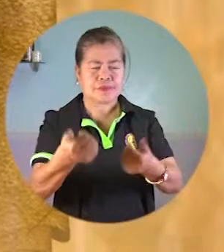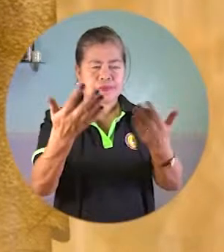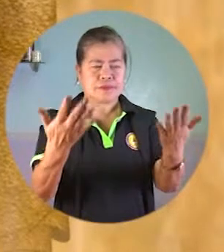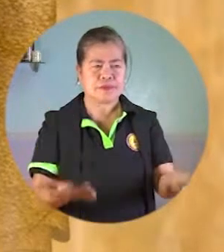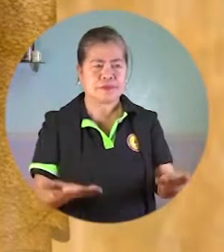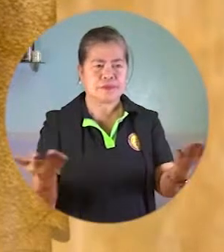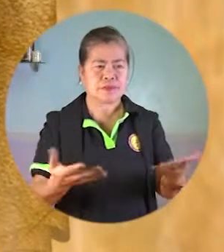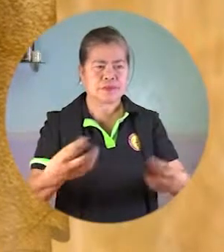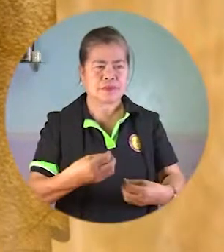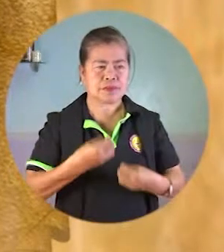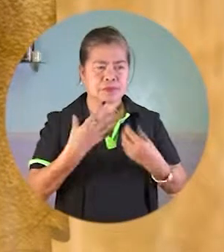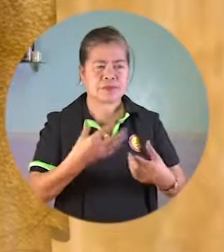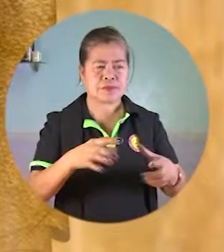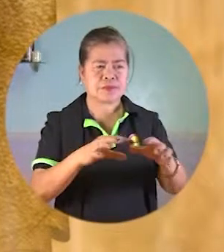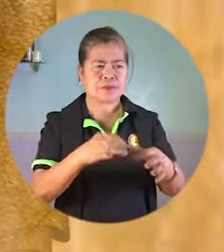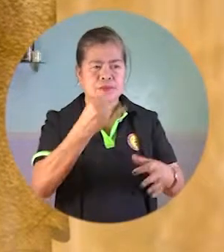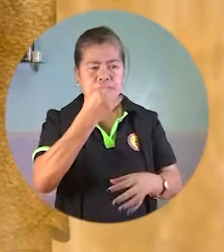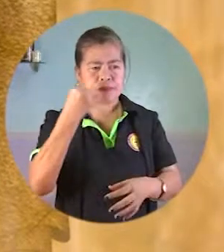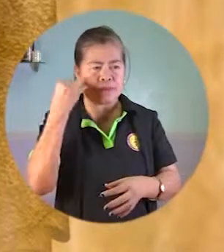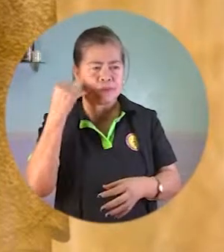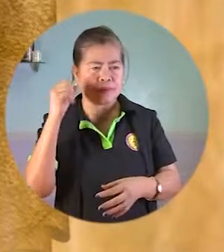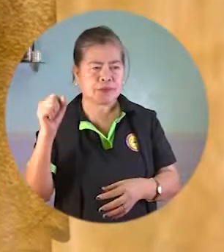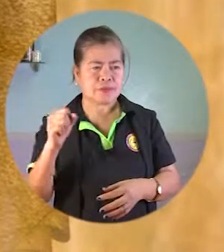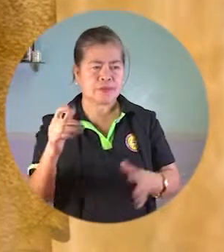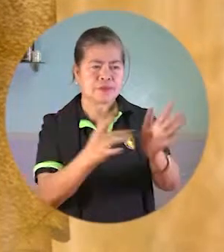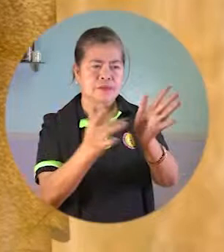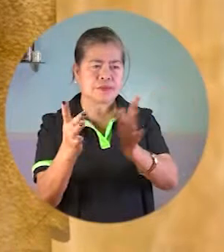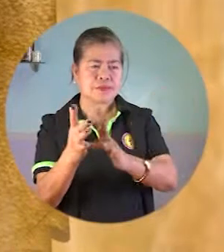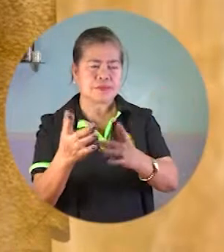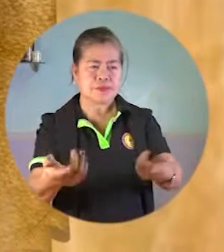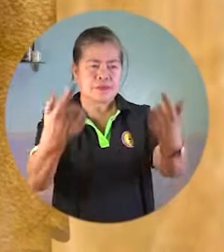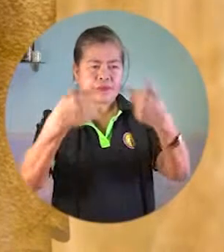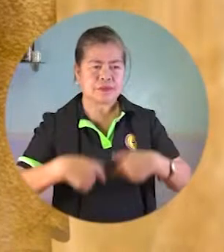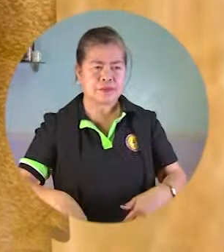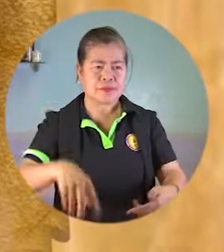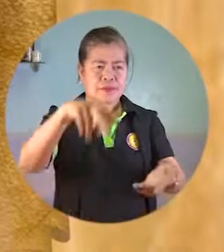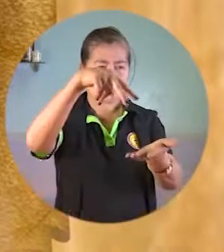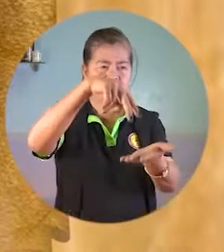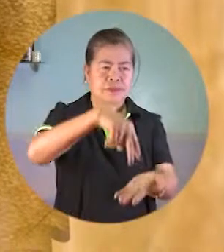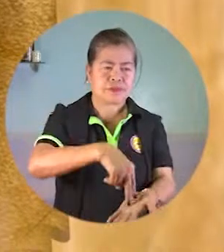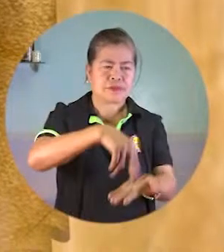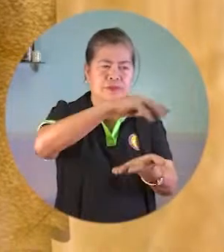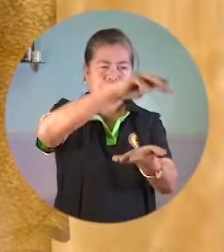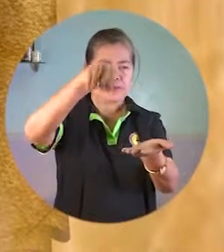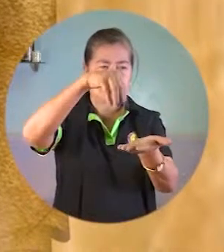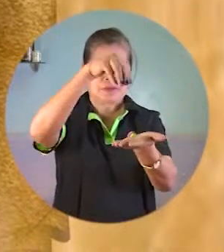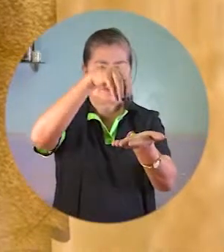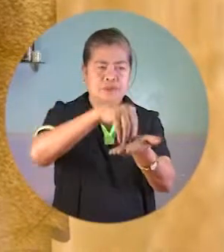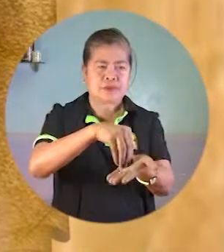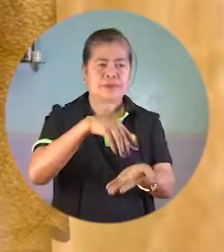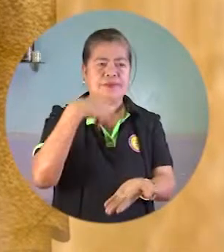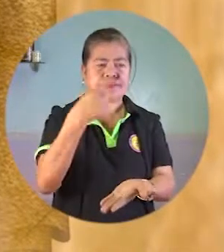disciples were, for fear of the Jews, Jesus came and stood in their